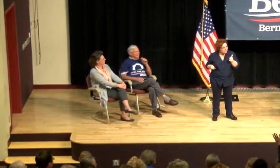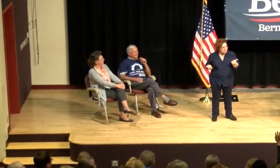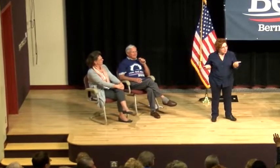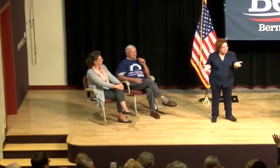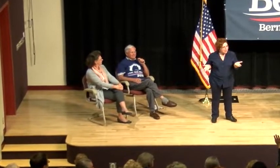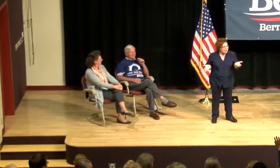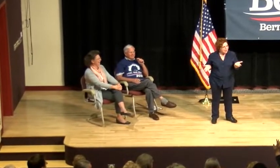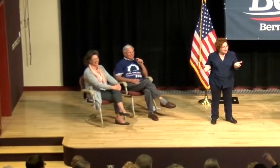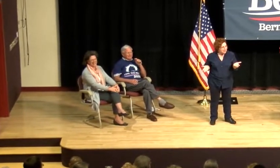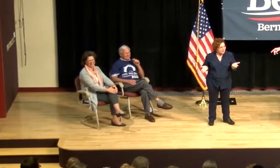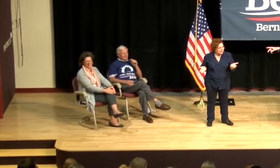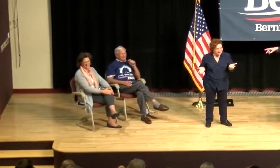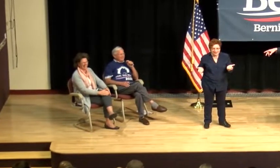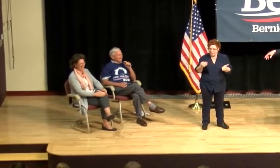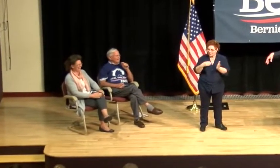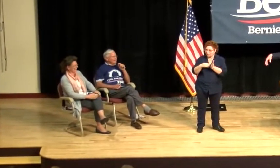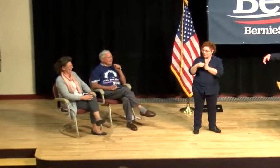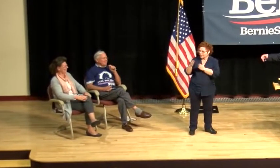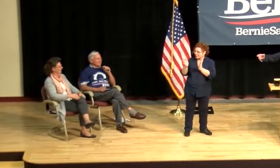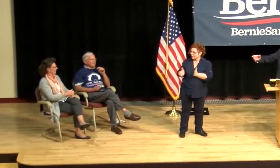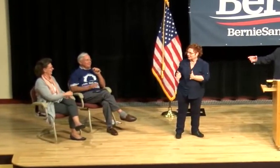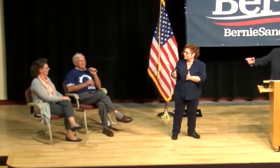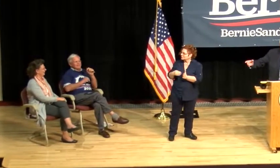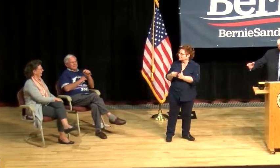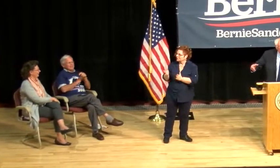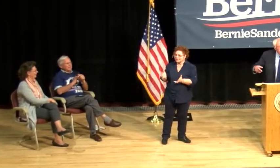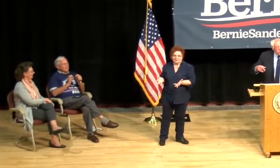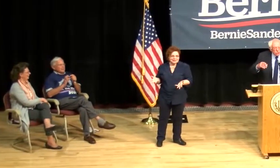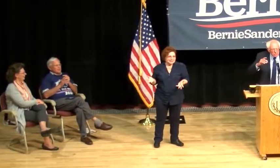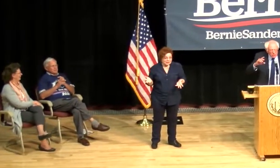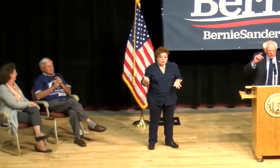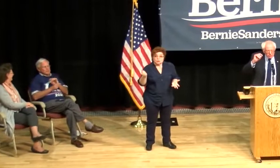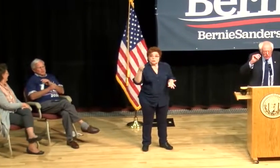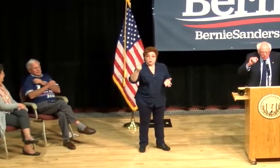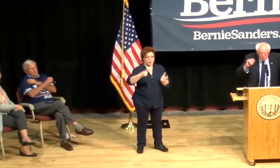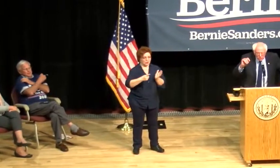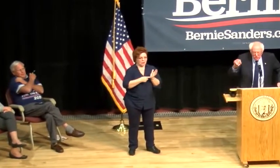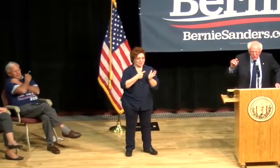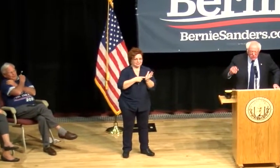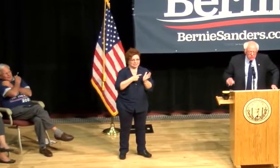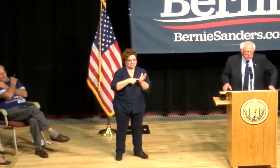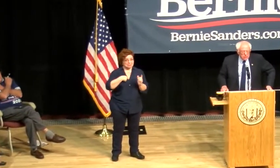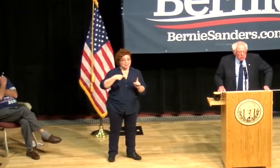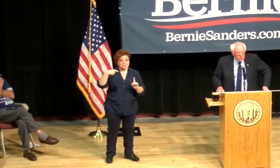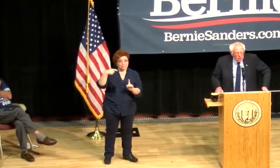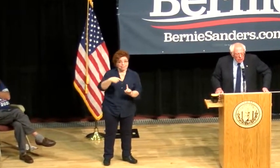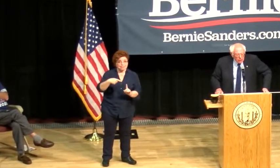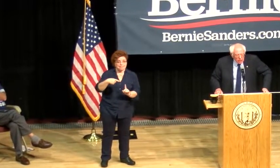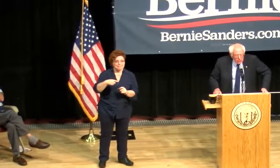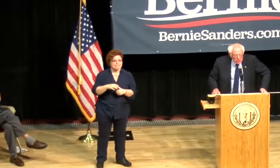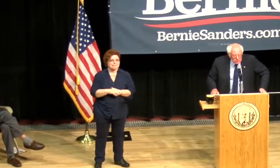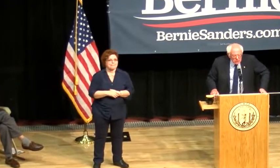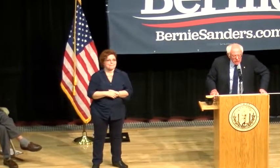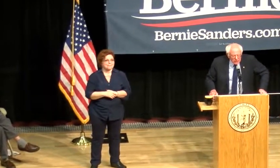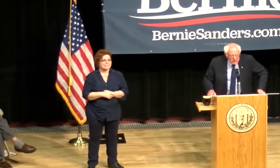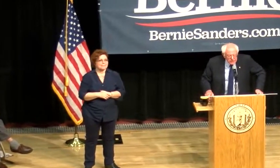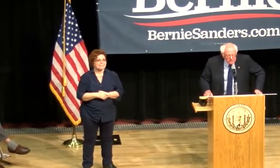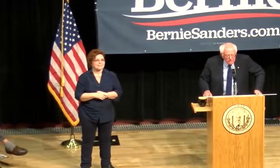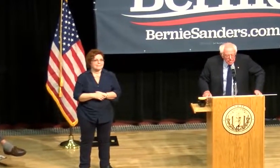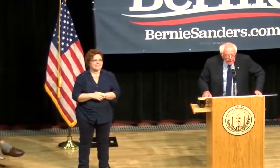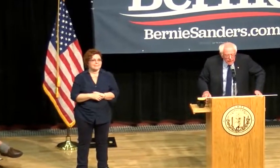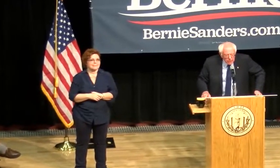words, you know, okay. So sometimes my point here is